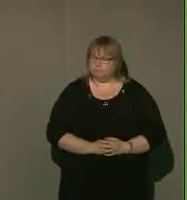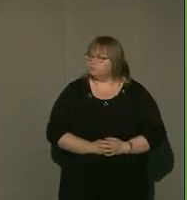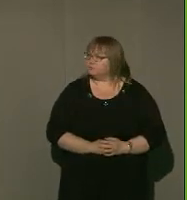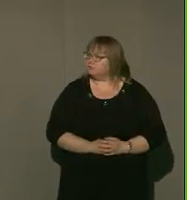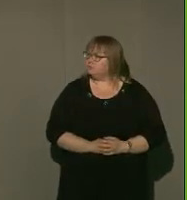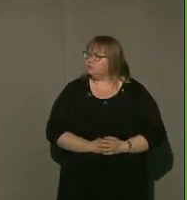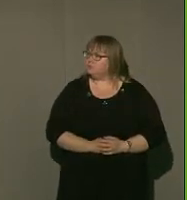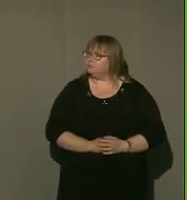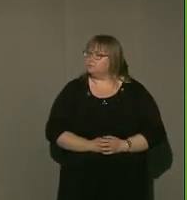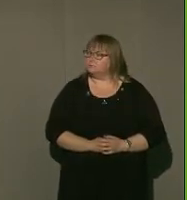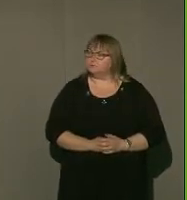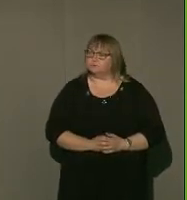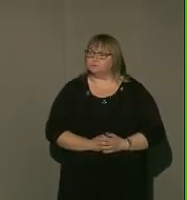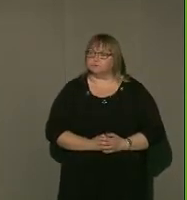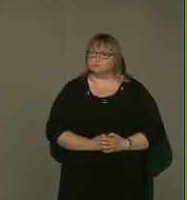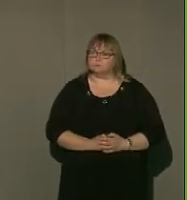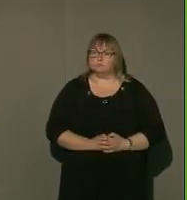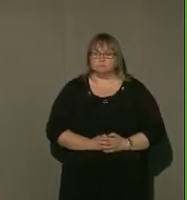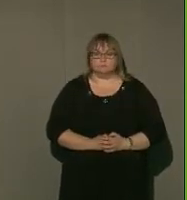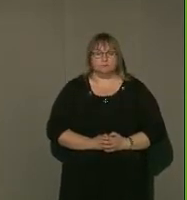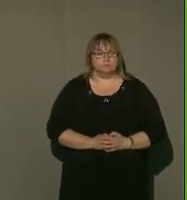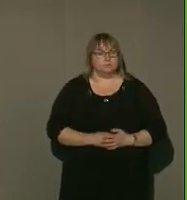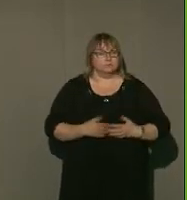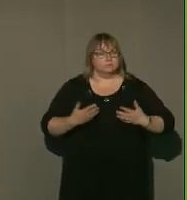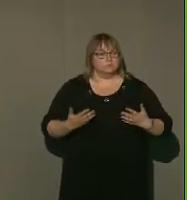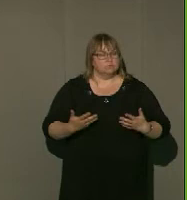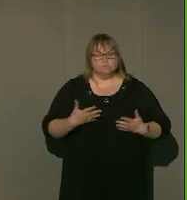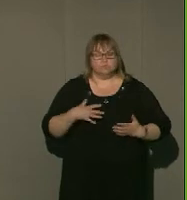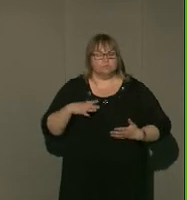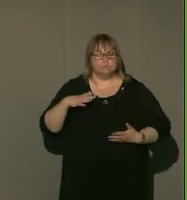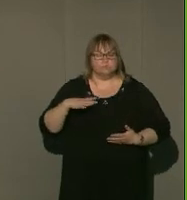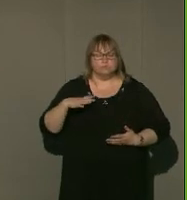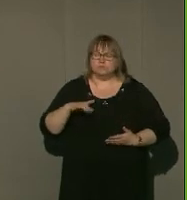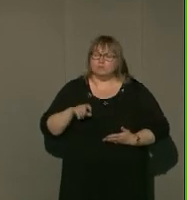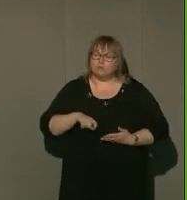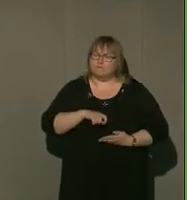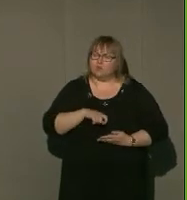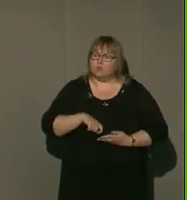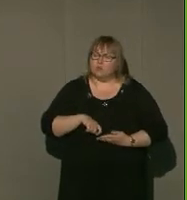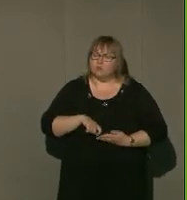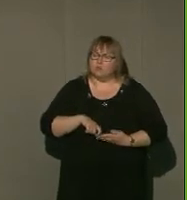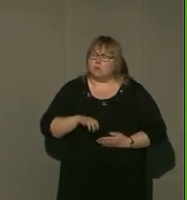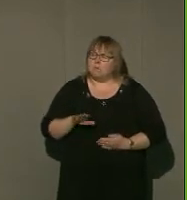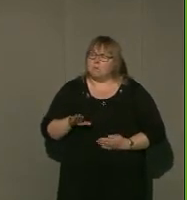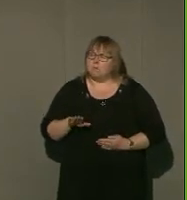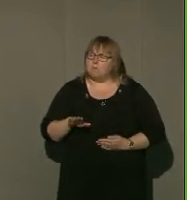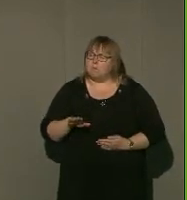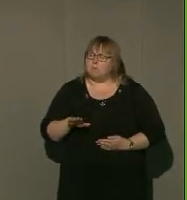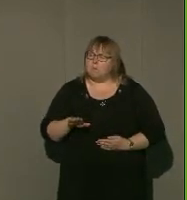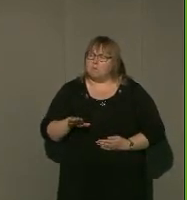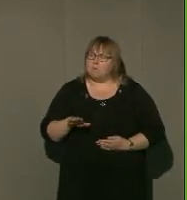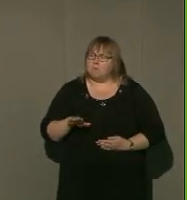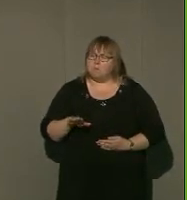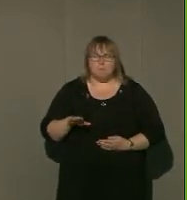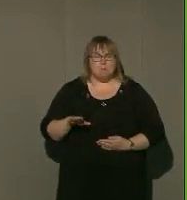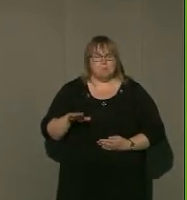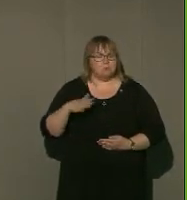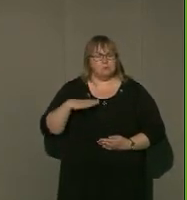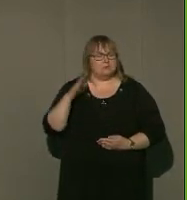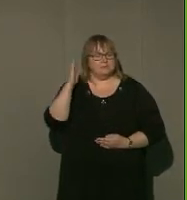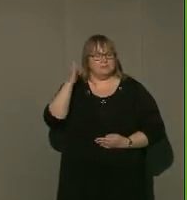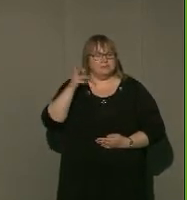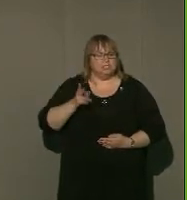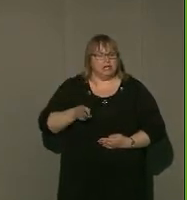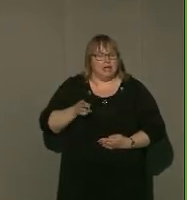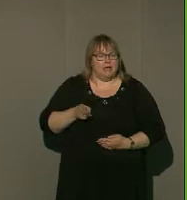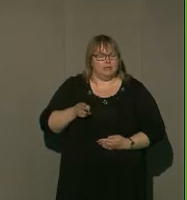one? Okay, we don't need to vote on. We don't need to speak a speech again. We don't need